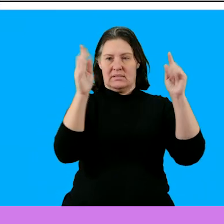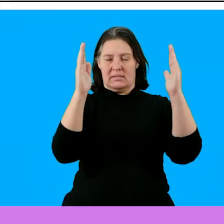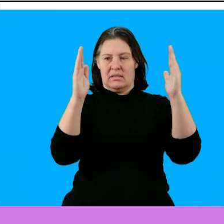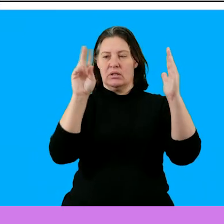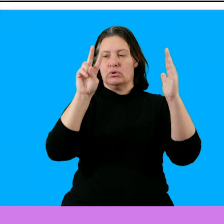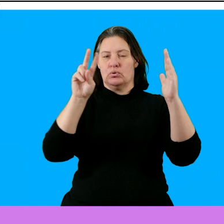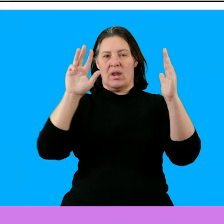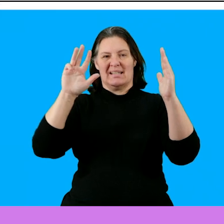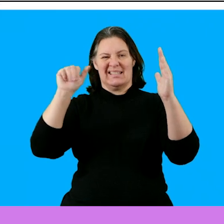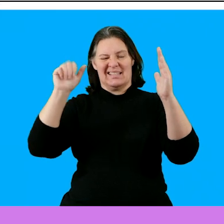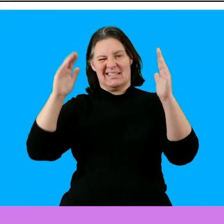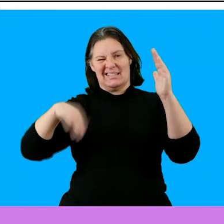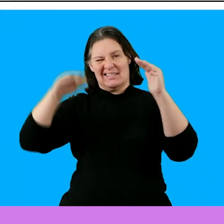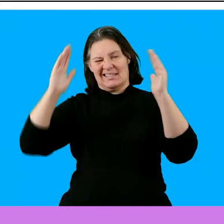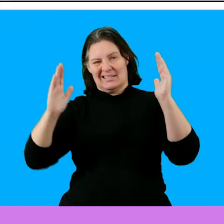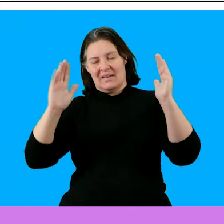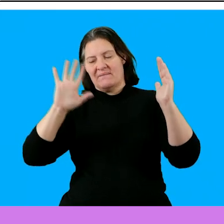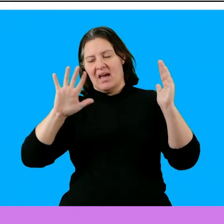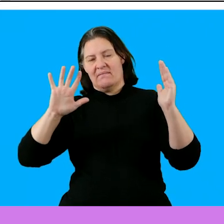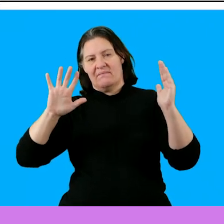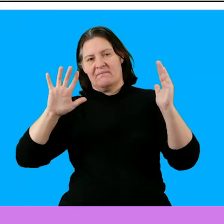189,881 rand and